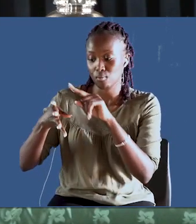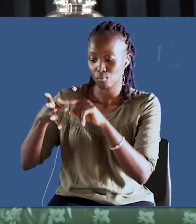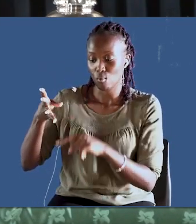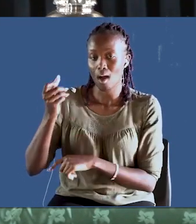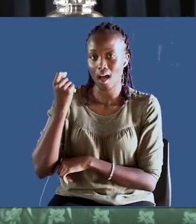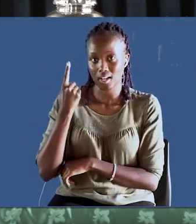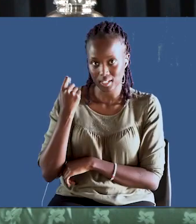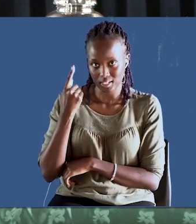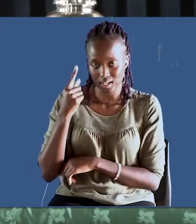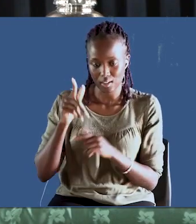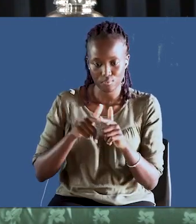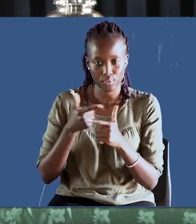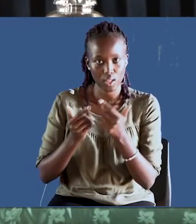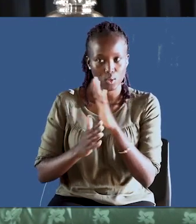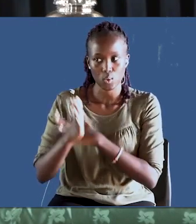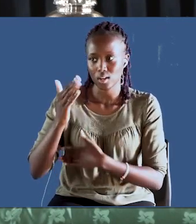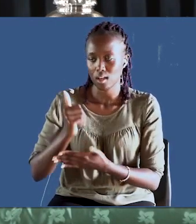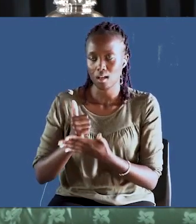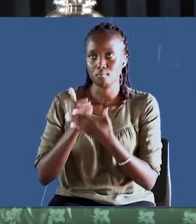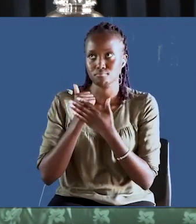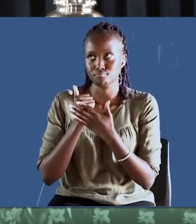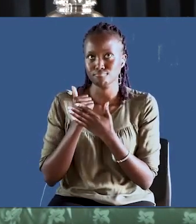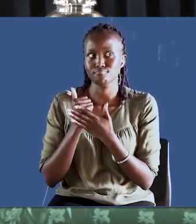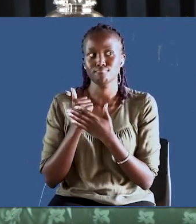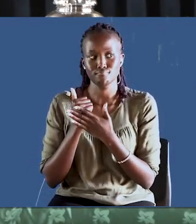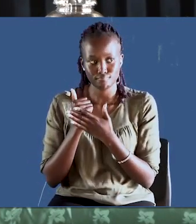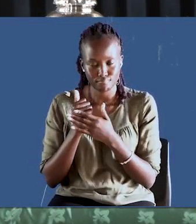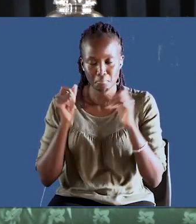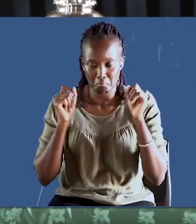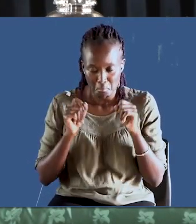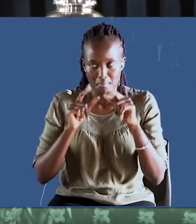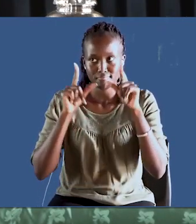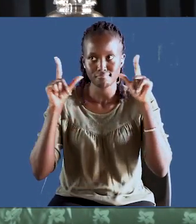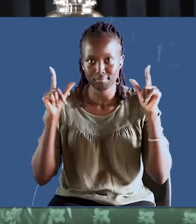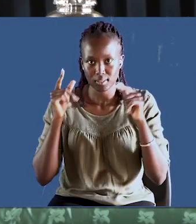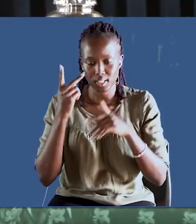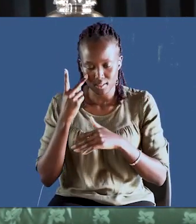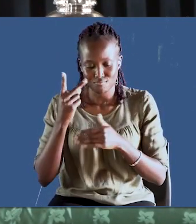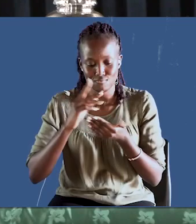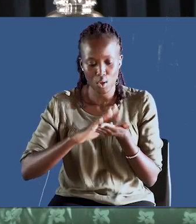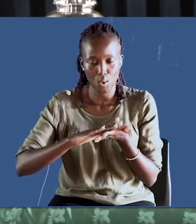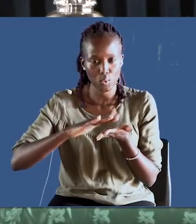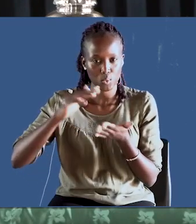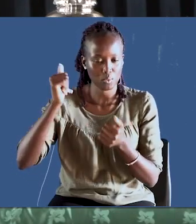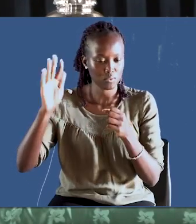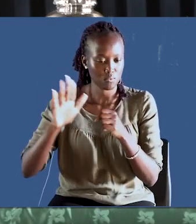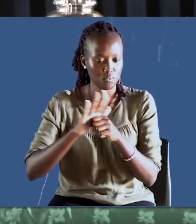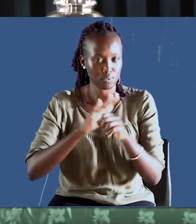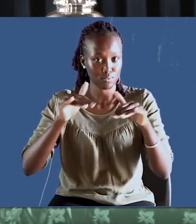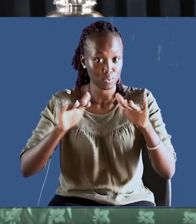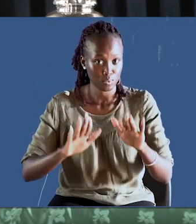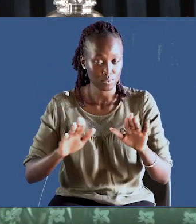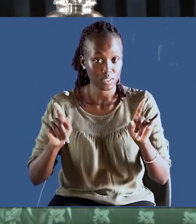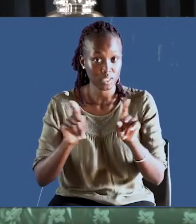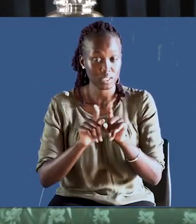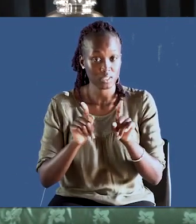then the Lord opens our eyes and we see the glory that fills his throne. As Isaiah